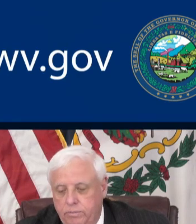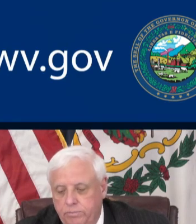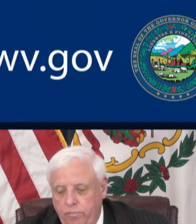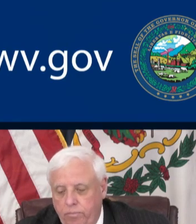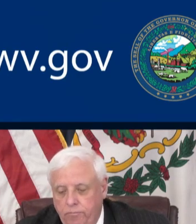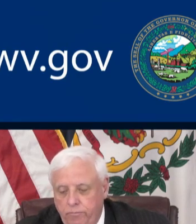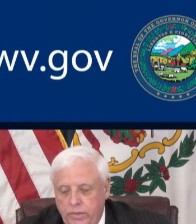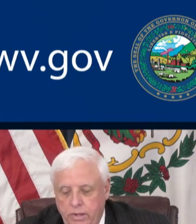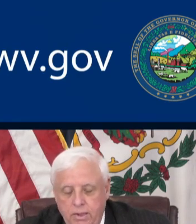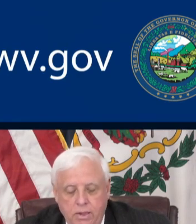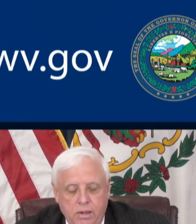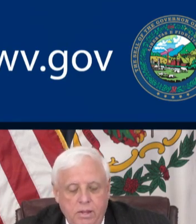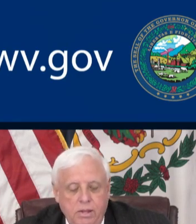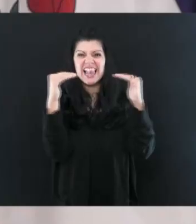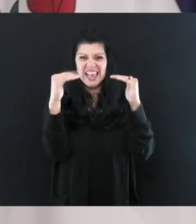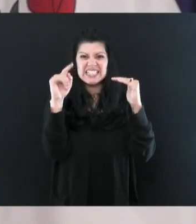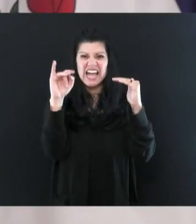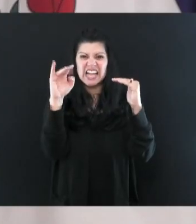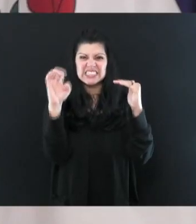go.